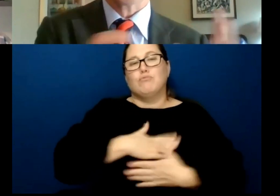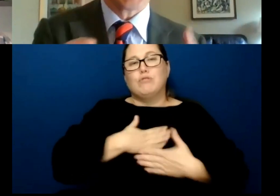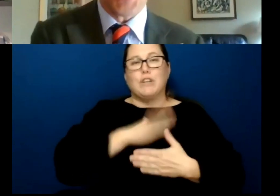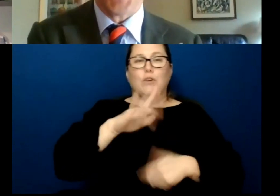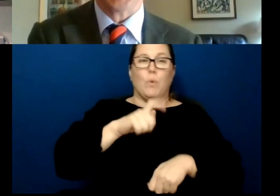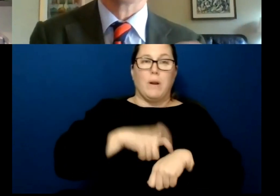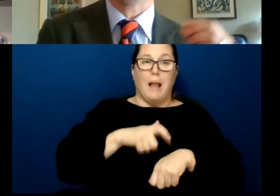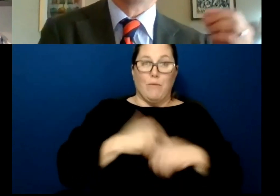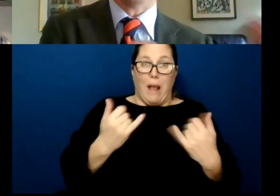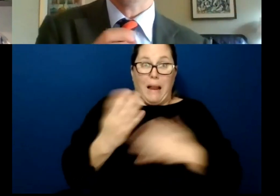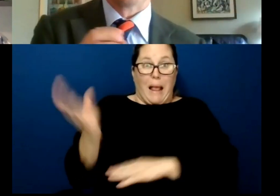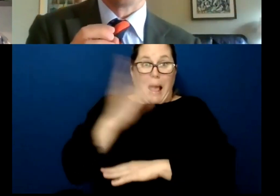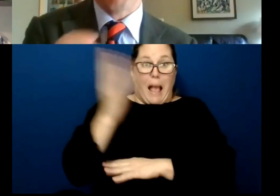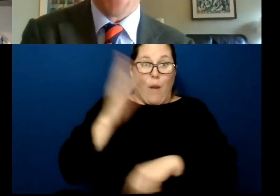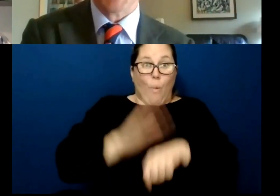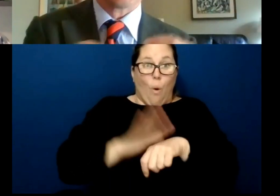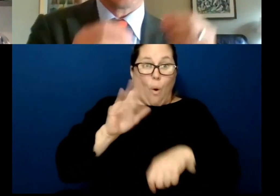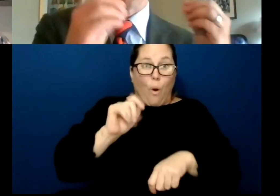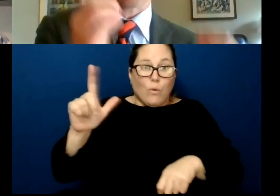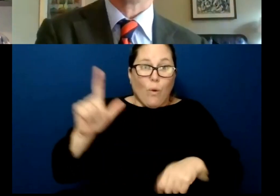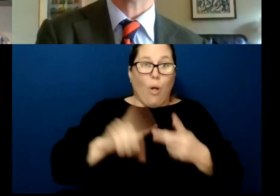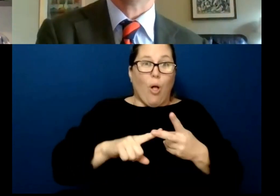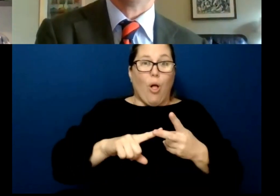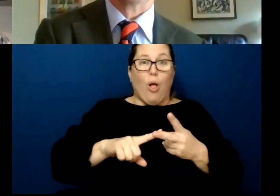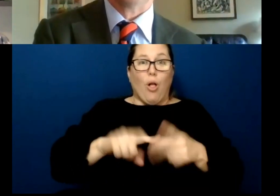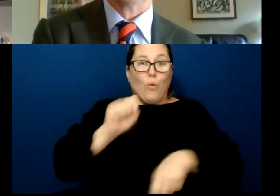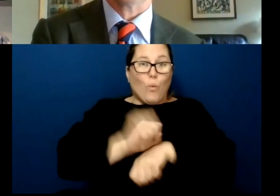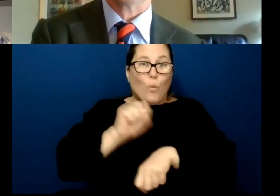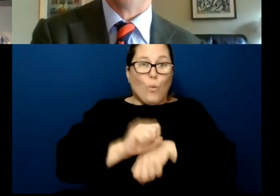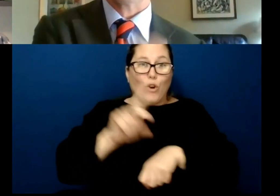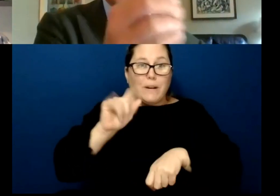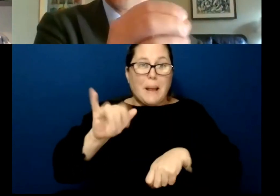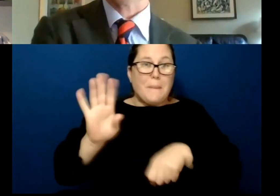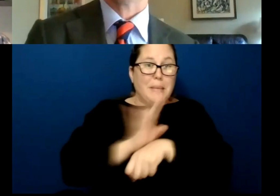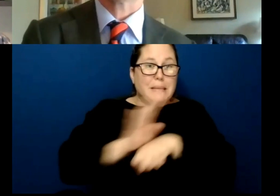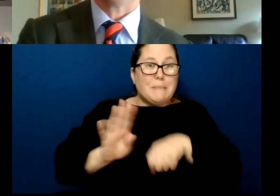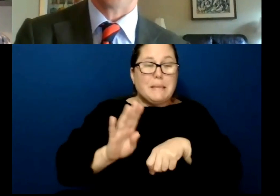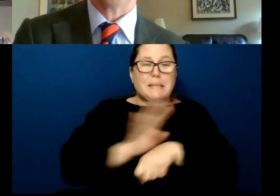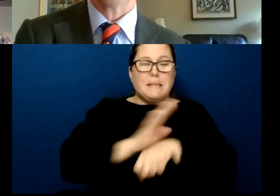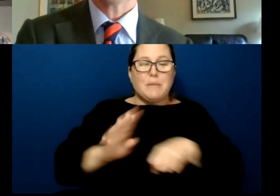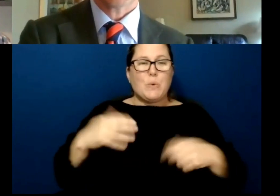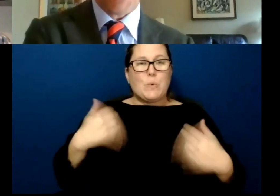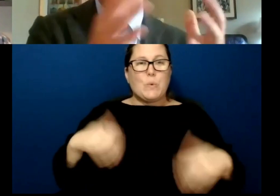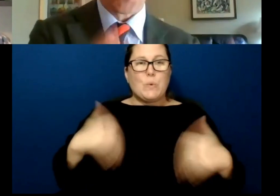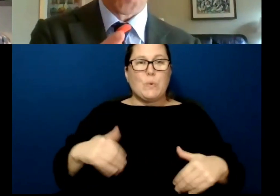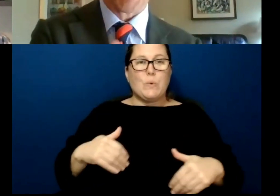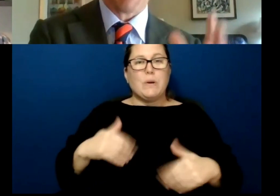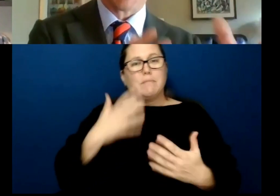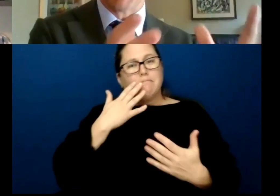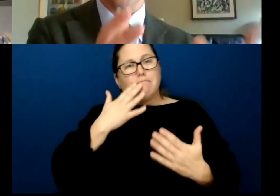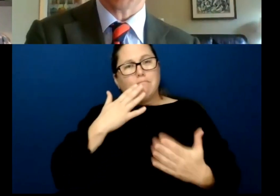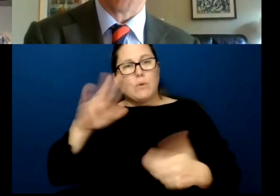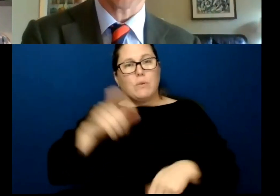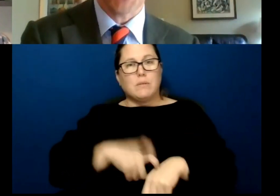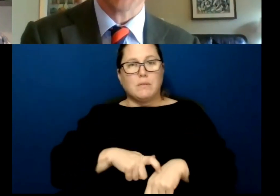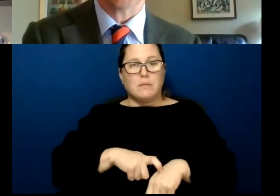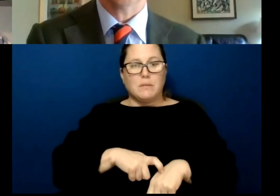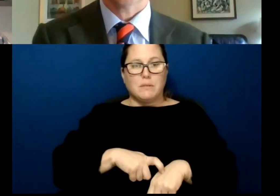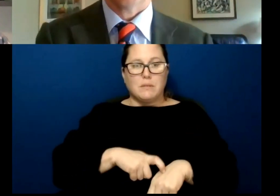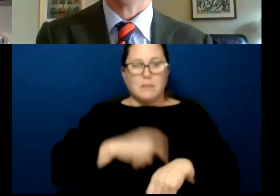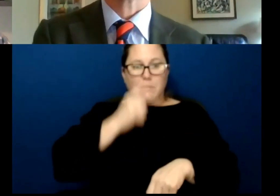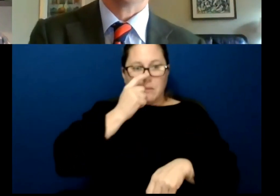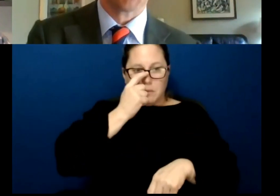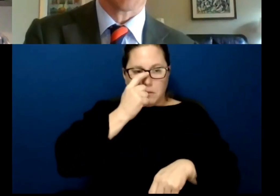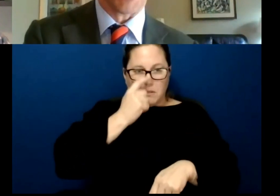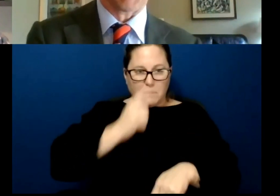workday. He's on call. His phone might be buzzing. He's gracious enough to give us his time. So let's start off and give us your quick background and the work you